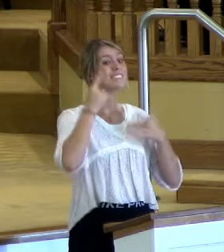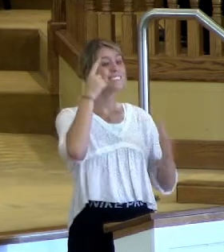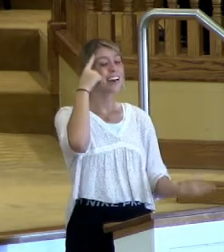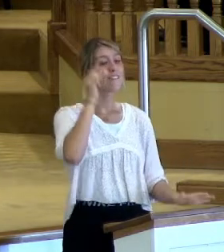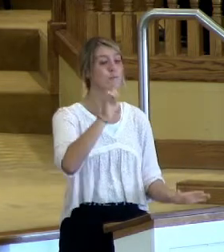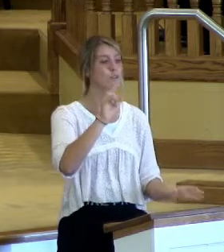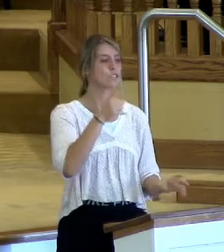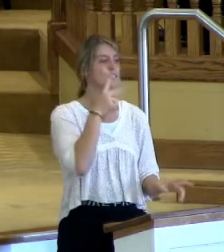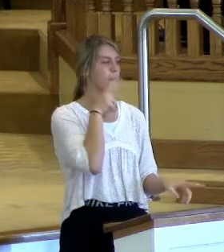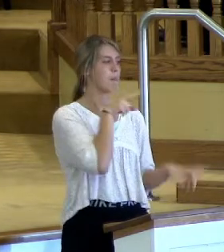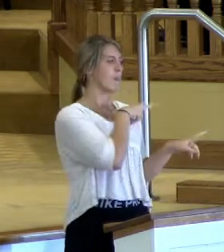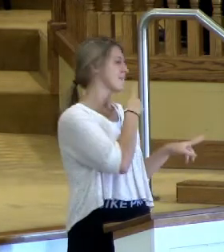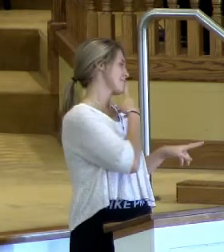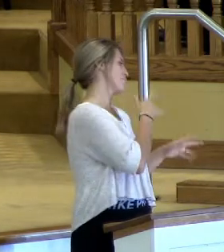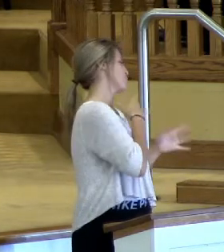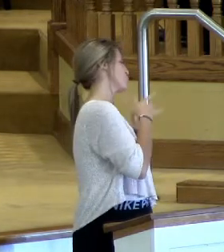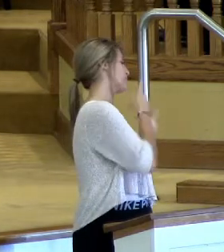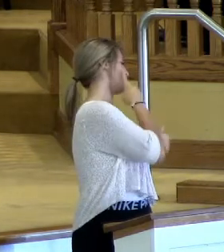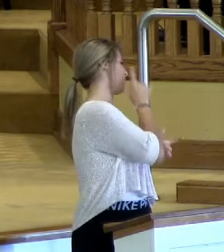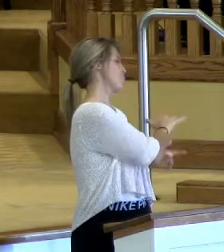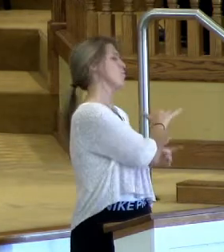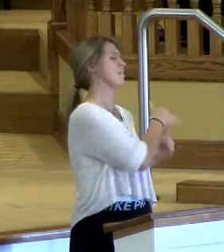evermore. Look at your neighbor and just say, rejoice evermore.